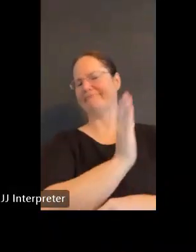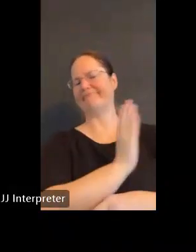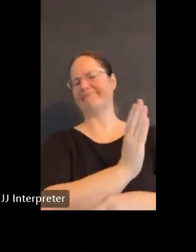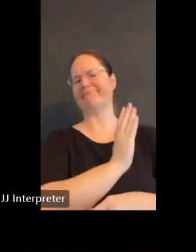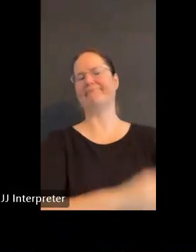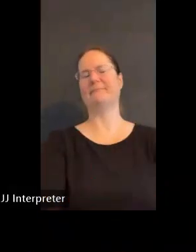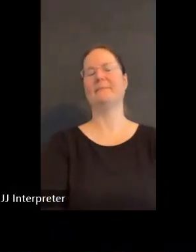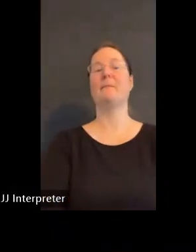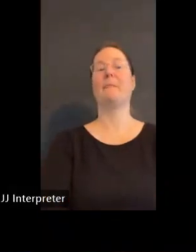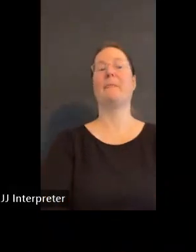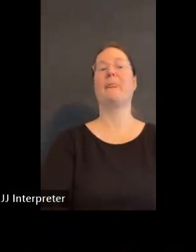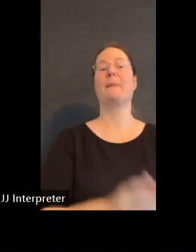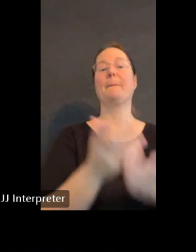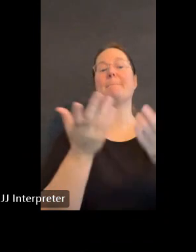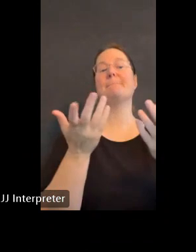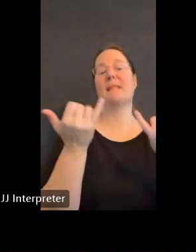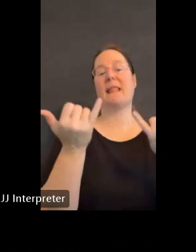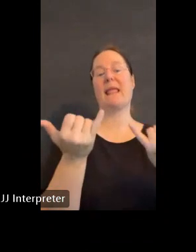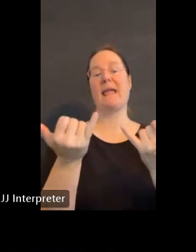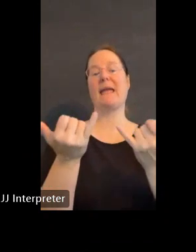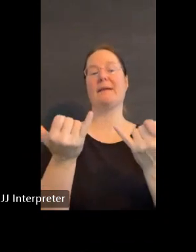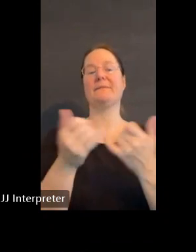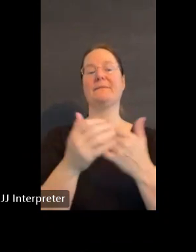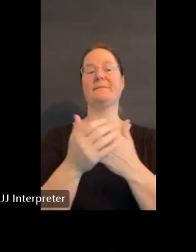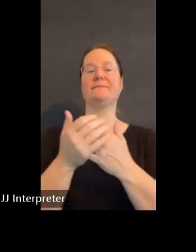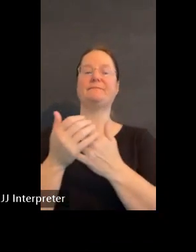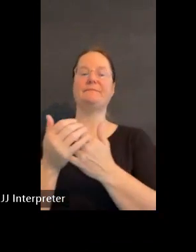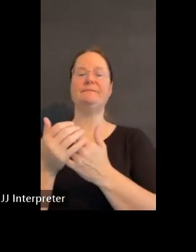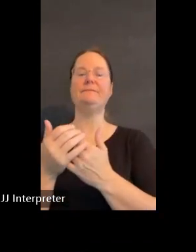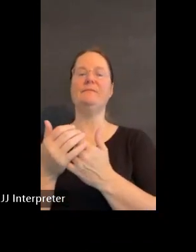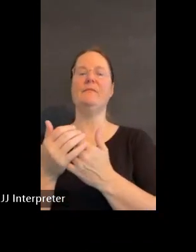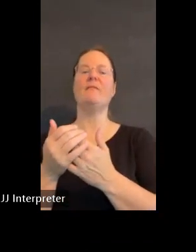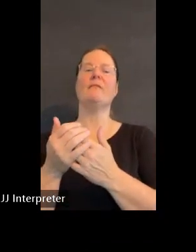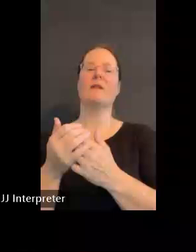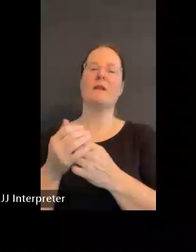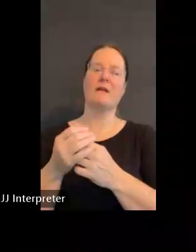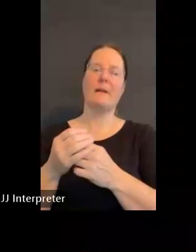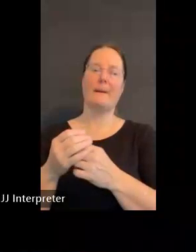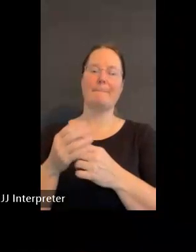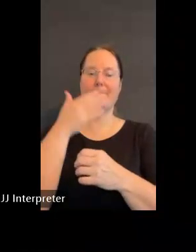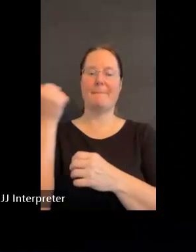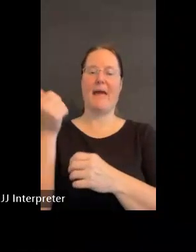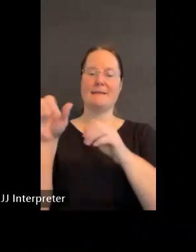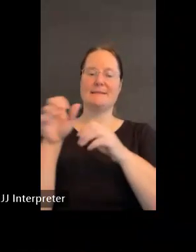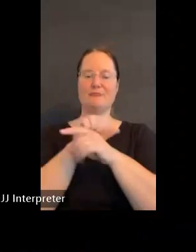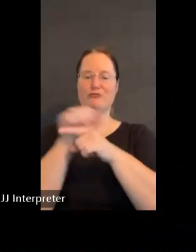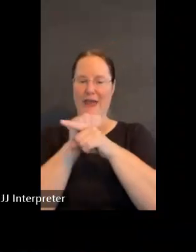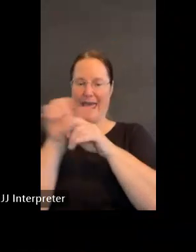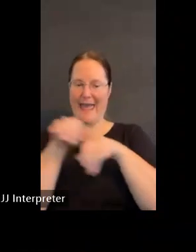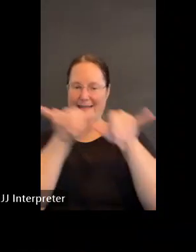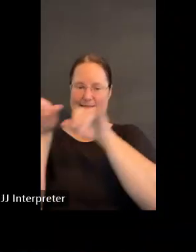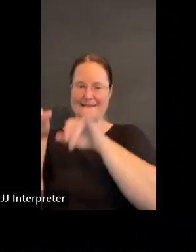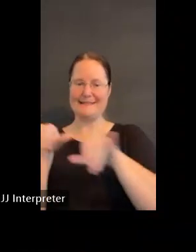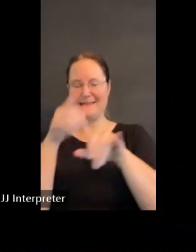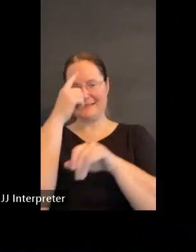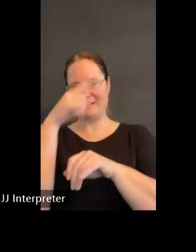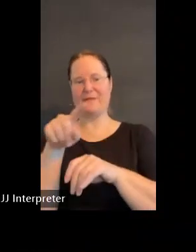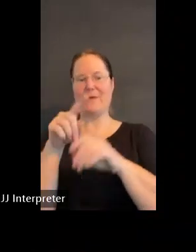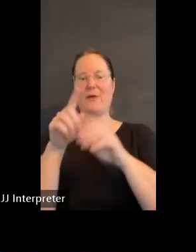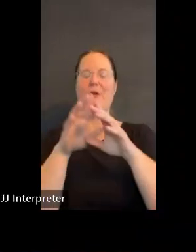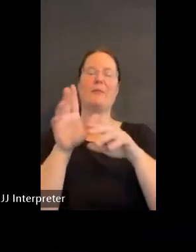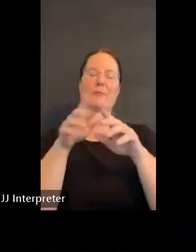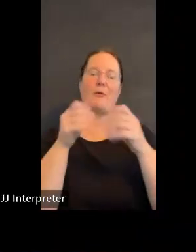All right, we're going to round out our discussion with some best practices for both housing providers and for tenants. So we're going to start with housing